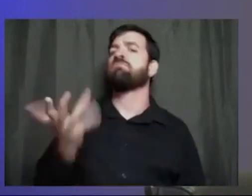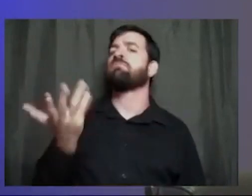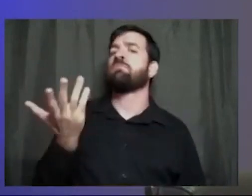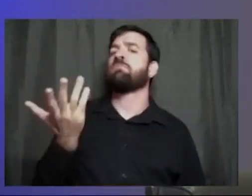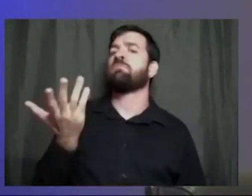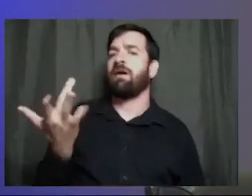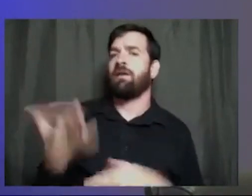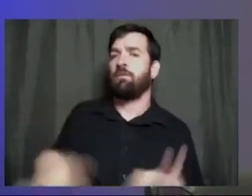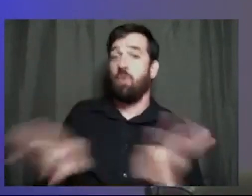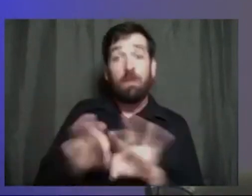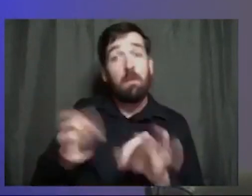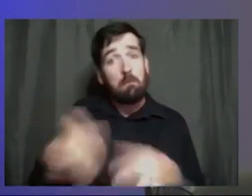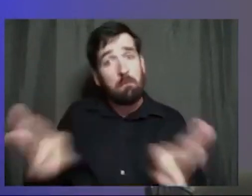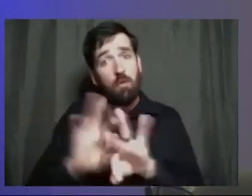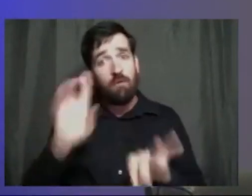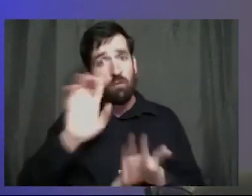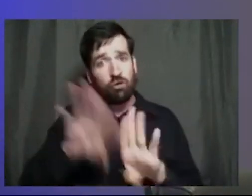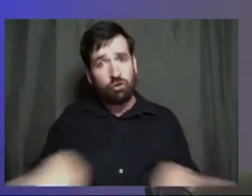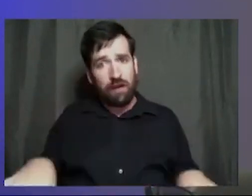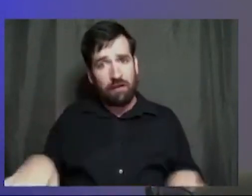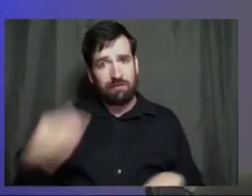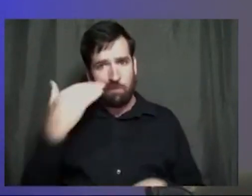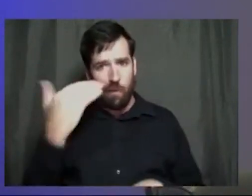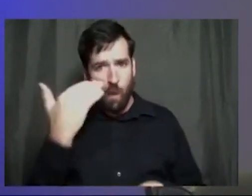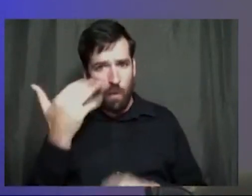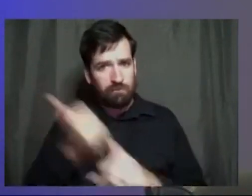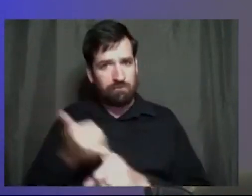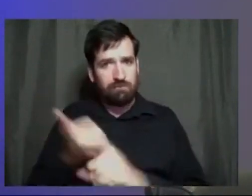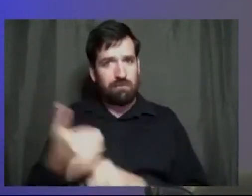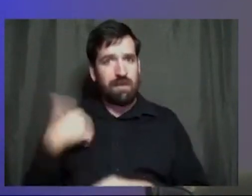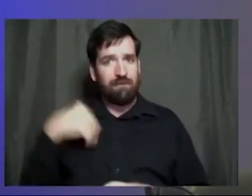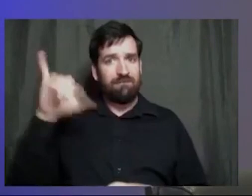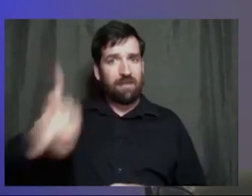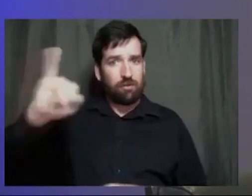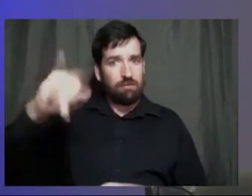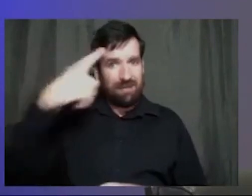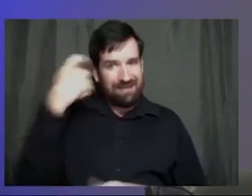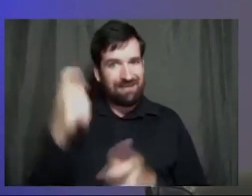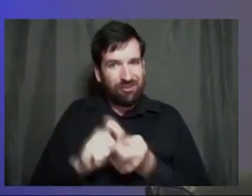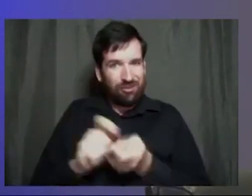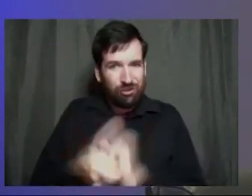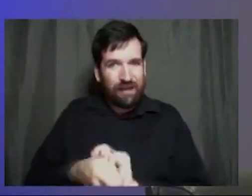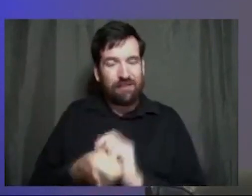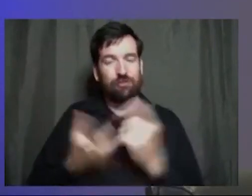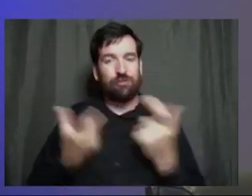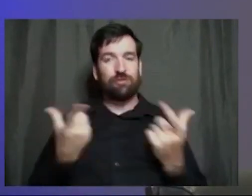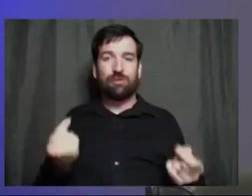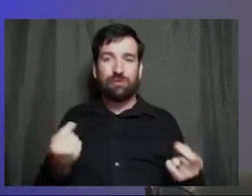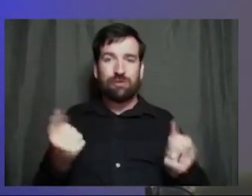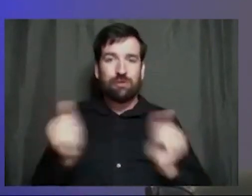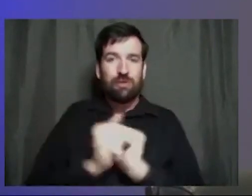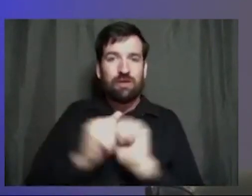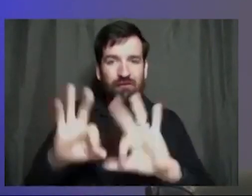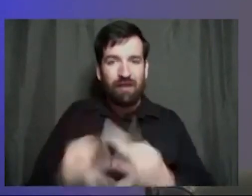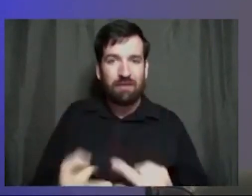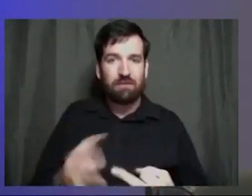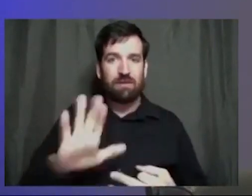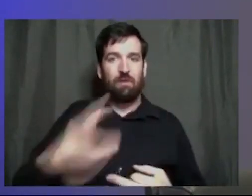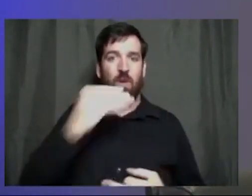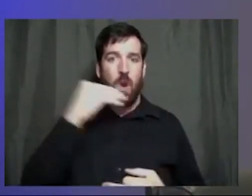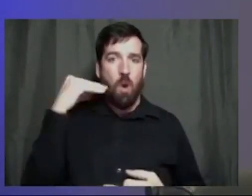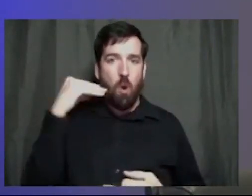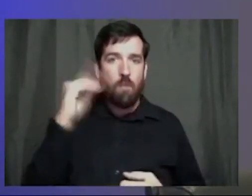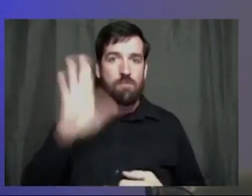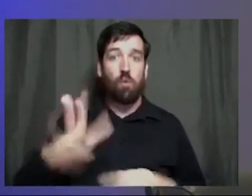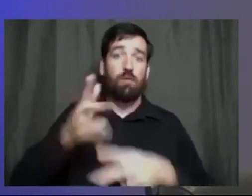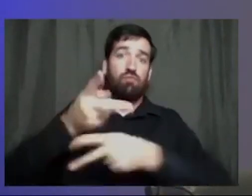your child. It's important to know if they're infected, because it changes maybe the things you do in your home with your family and the precautions you're going to take to